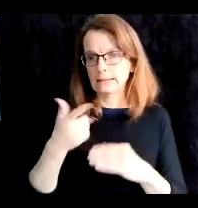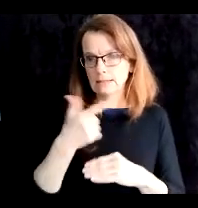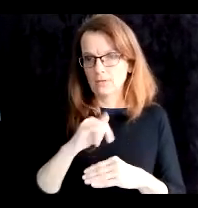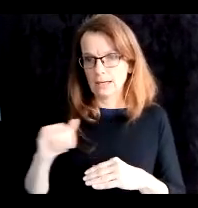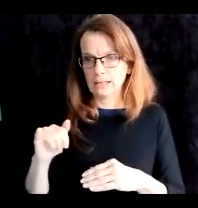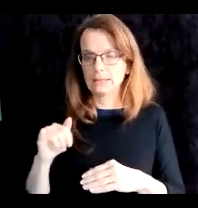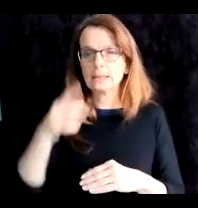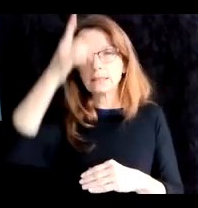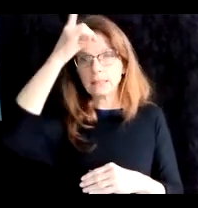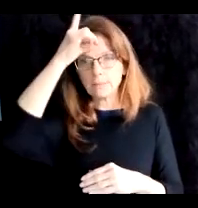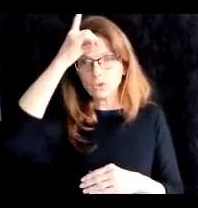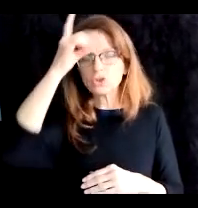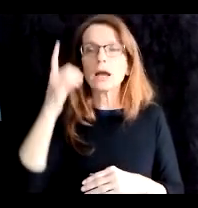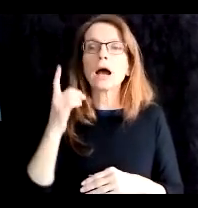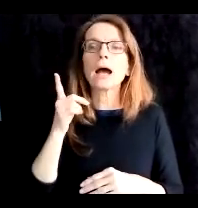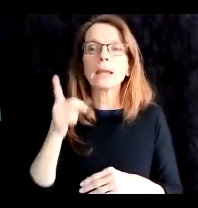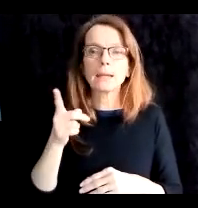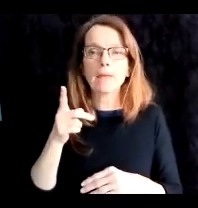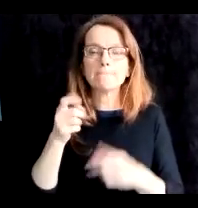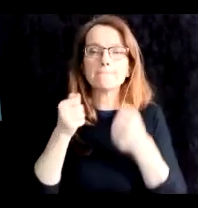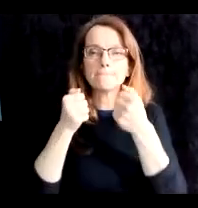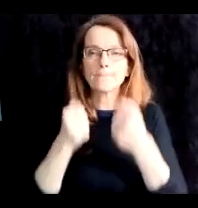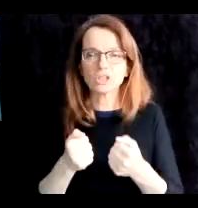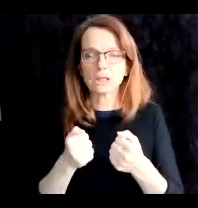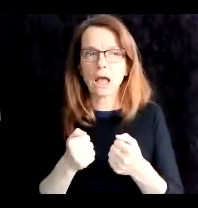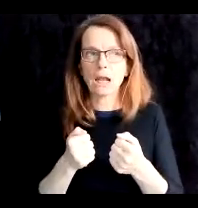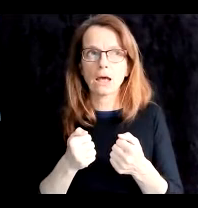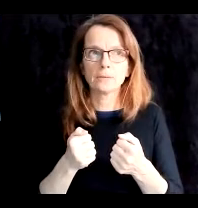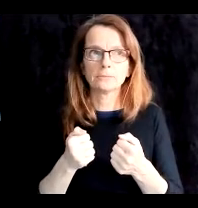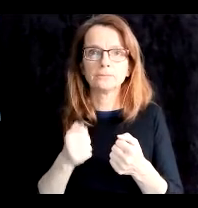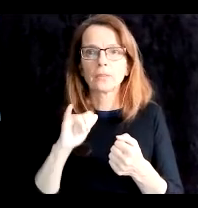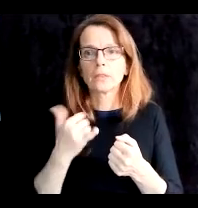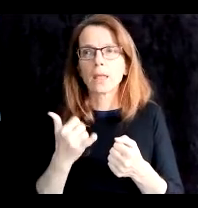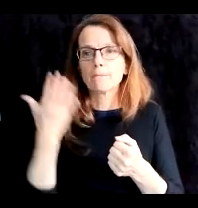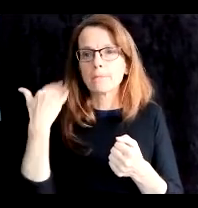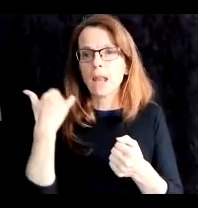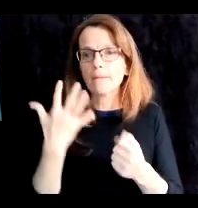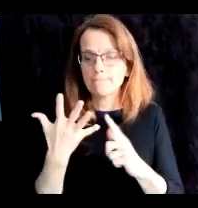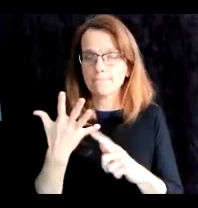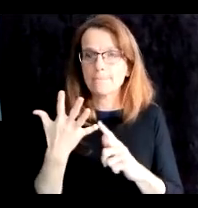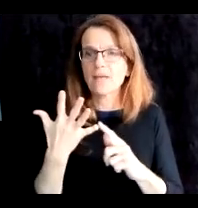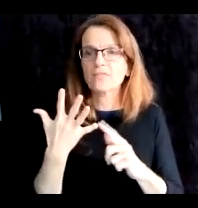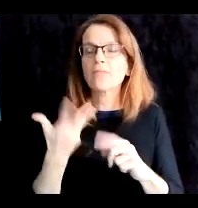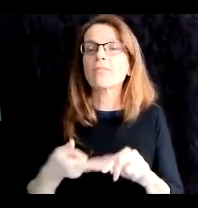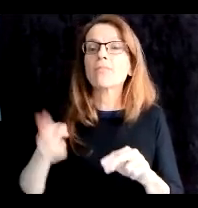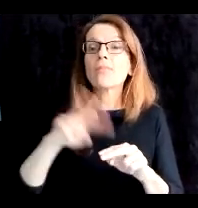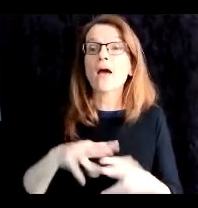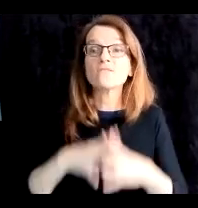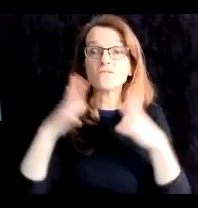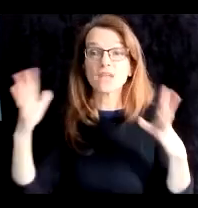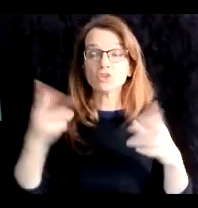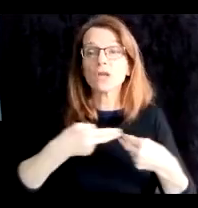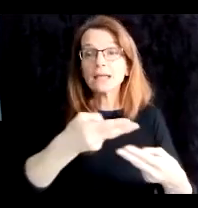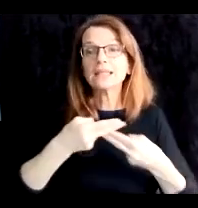biggest exporters of the weapon. Last year, they have allowed, I think it was 1.16 billion